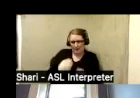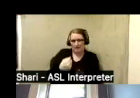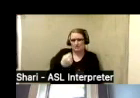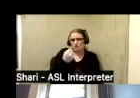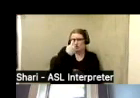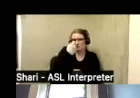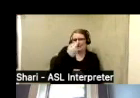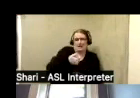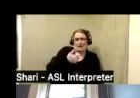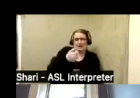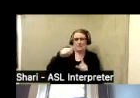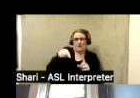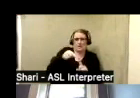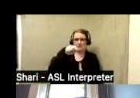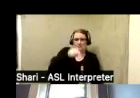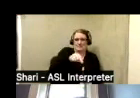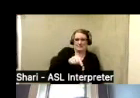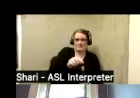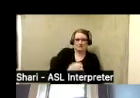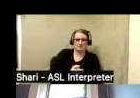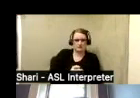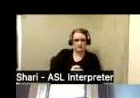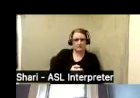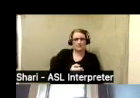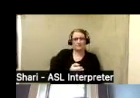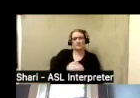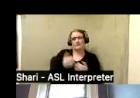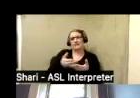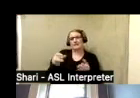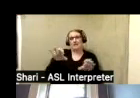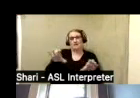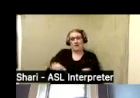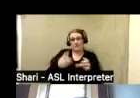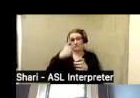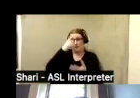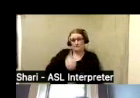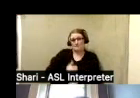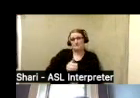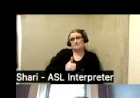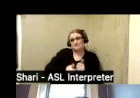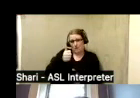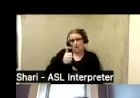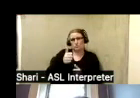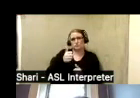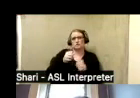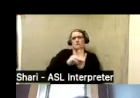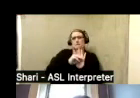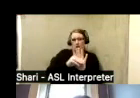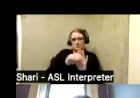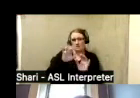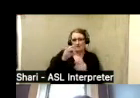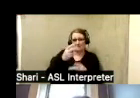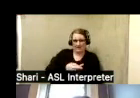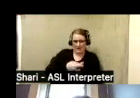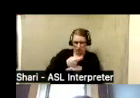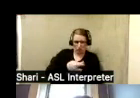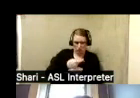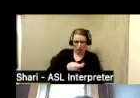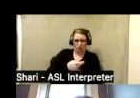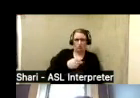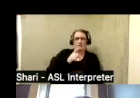about this. So the mechanism of action for most models of continuity of care, we would argue anyway, is